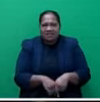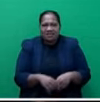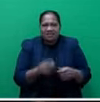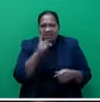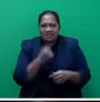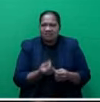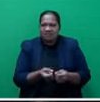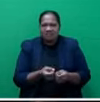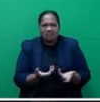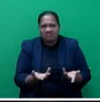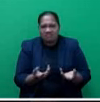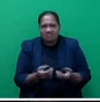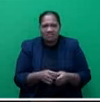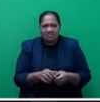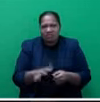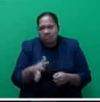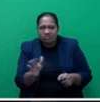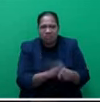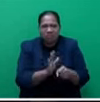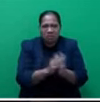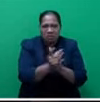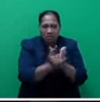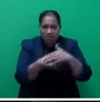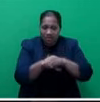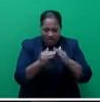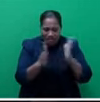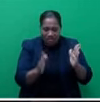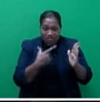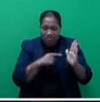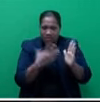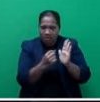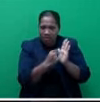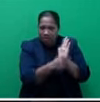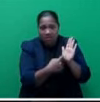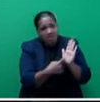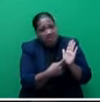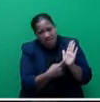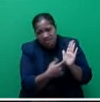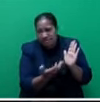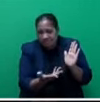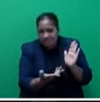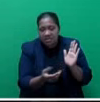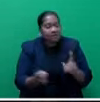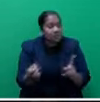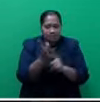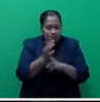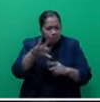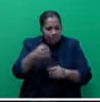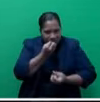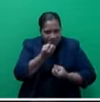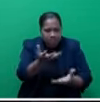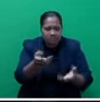House. And it is important that we raise this as part of